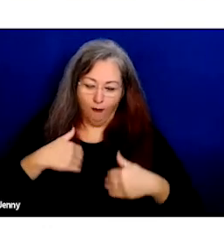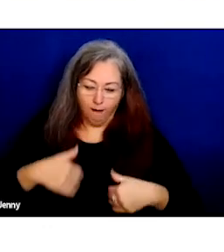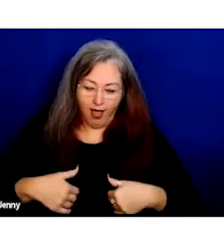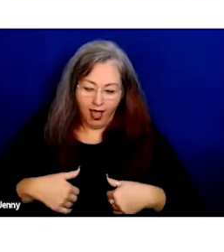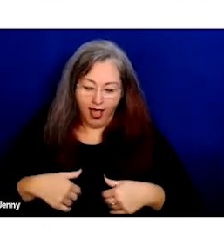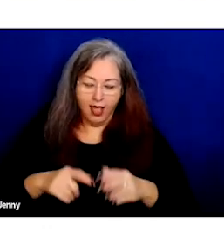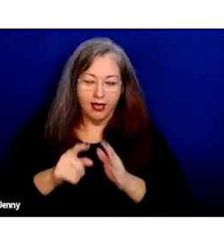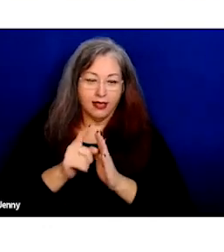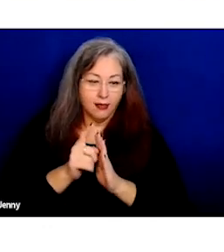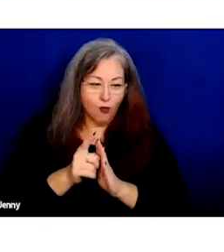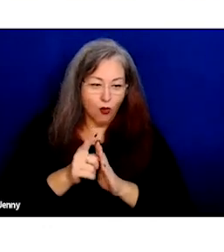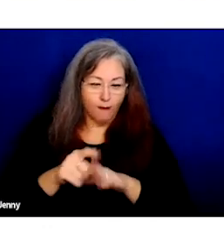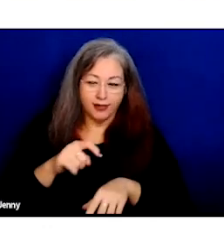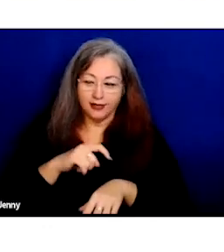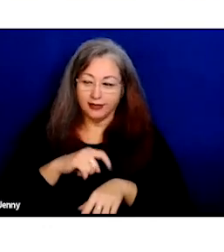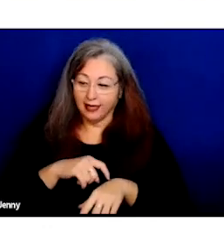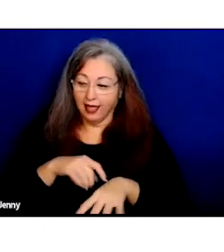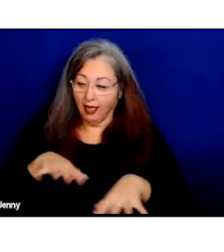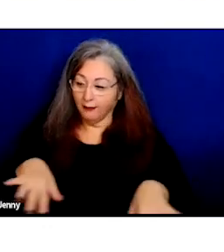and space.